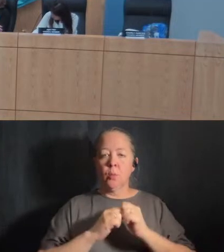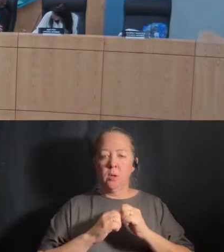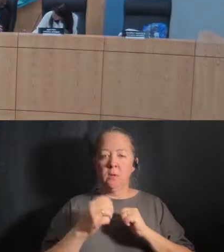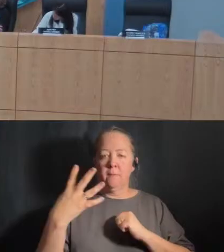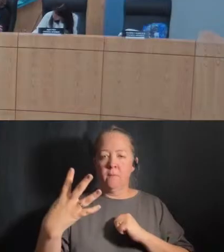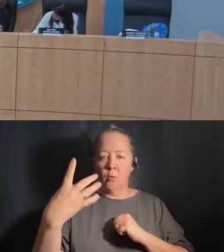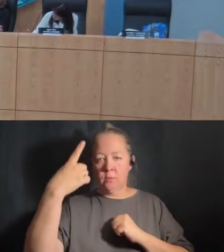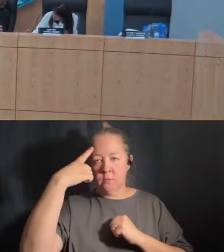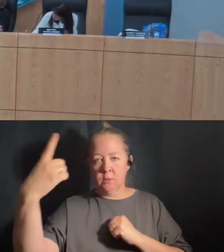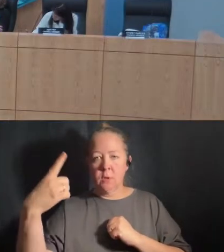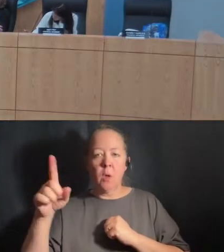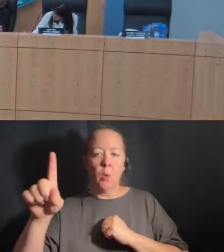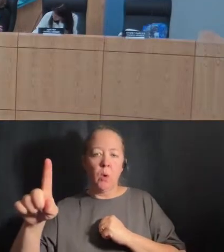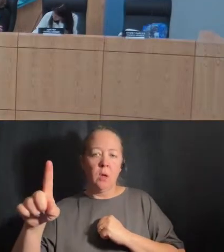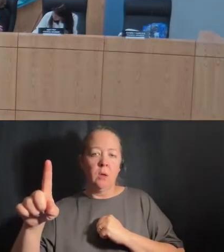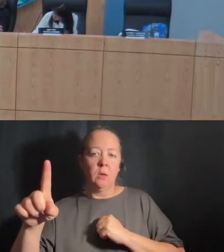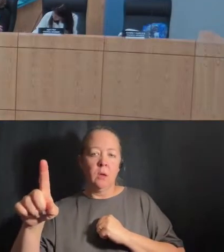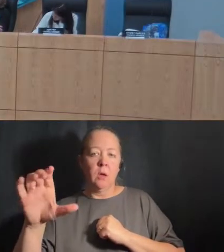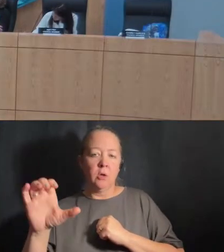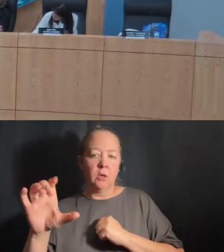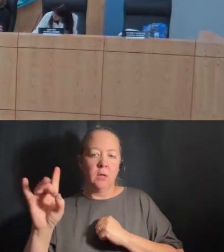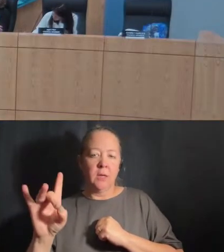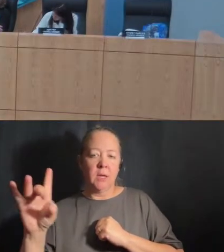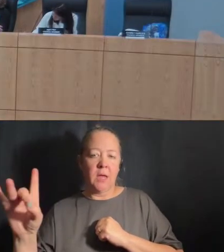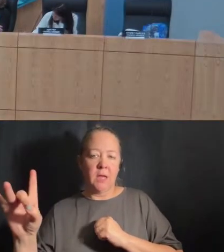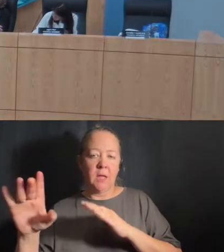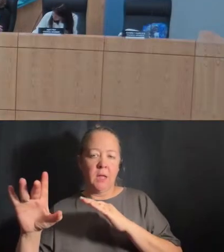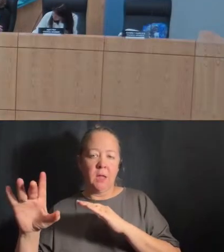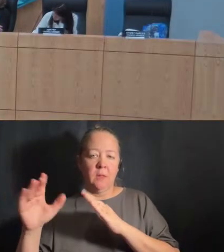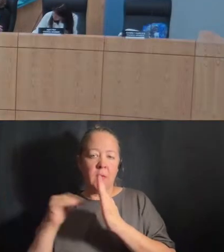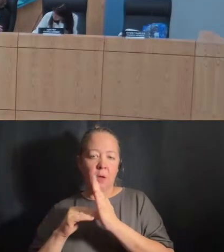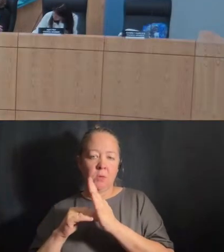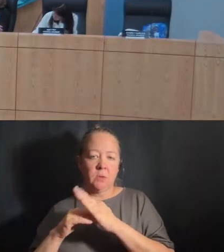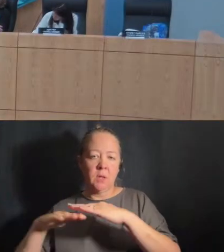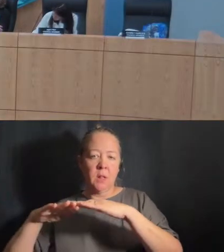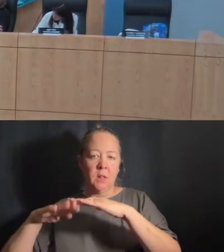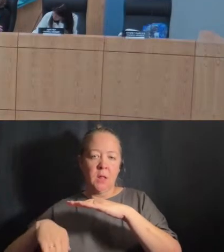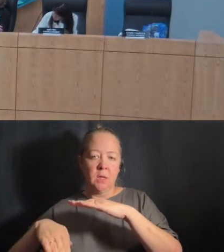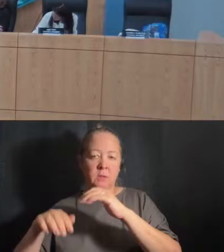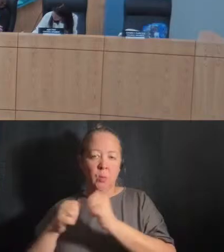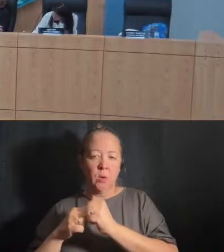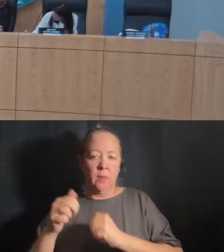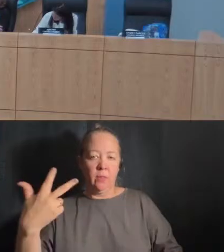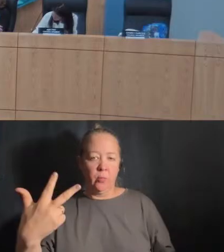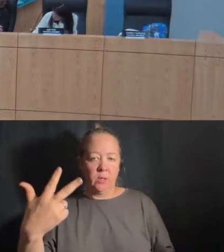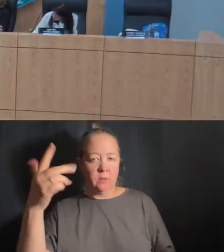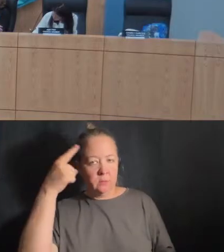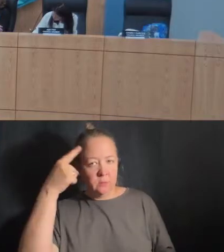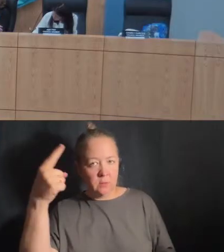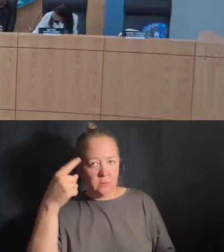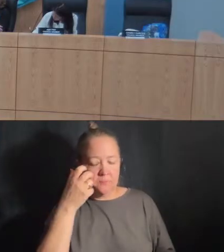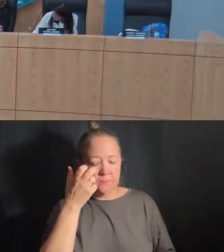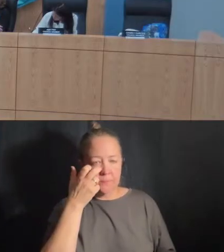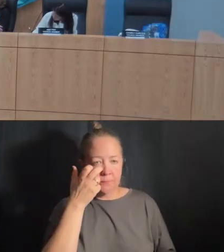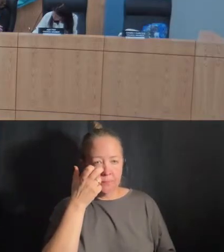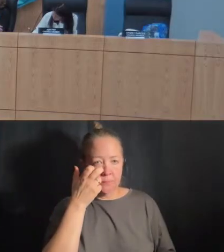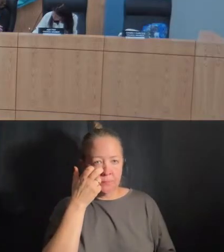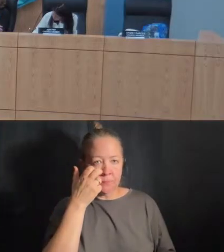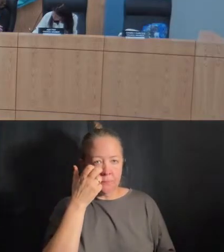188,000 less at 3 cents. Can I respond? Yes. The people want to see